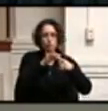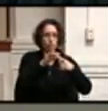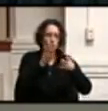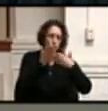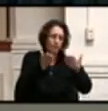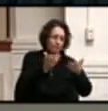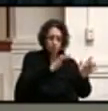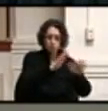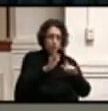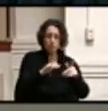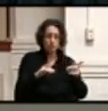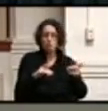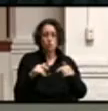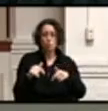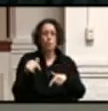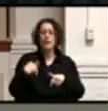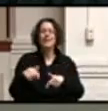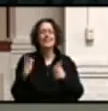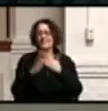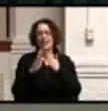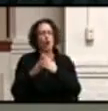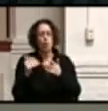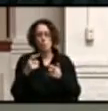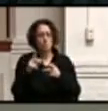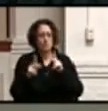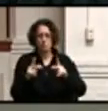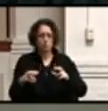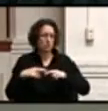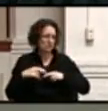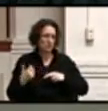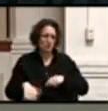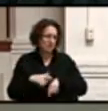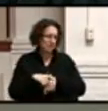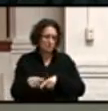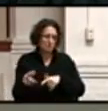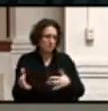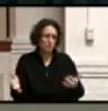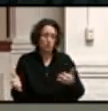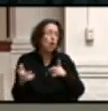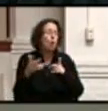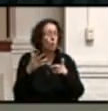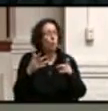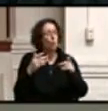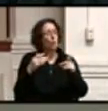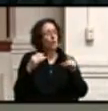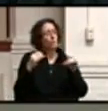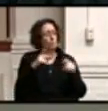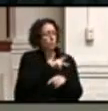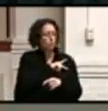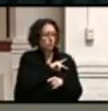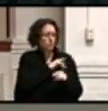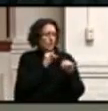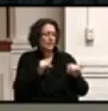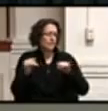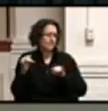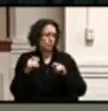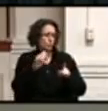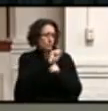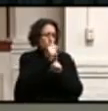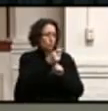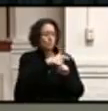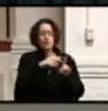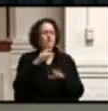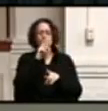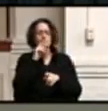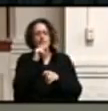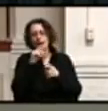do it whenever it's convenient for them. Okay. I mean, there may be individual financial reasons that people are considering. But it's not because school year